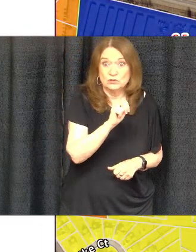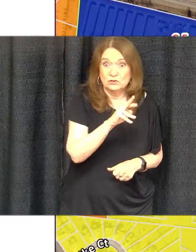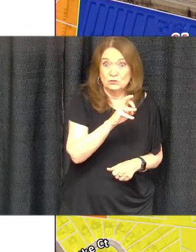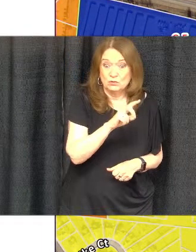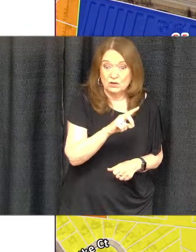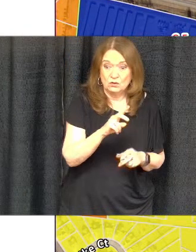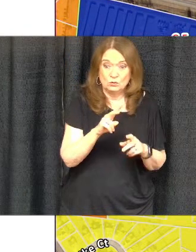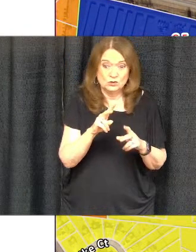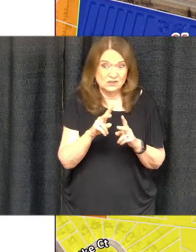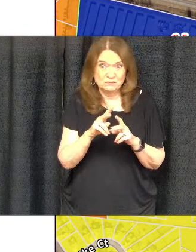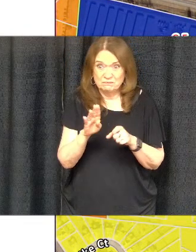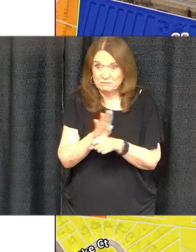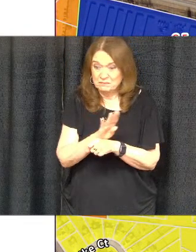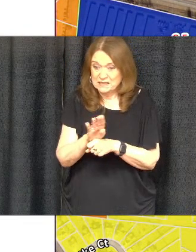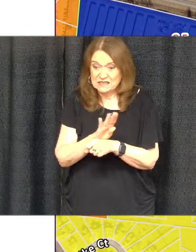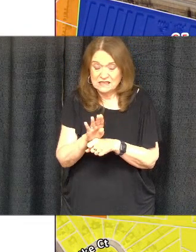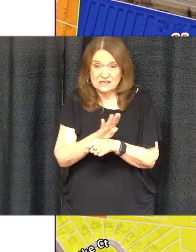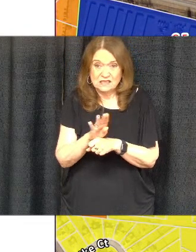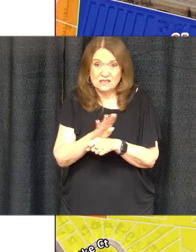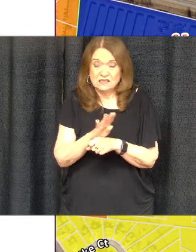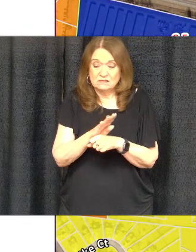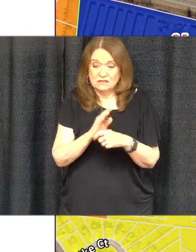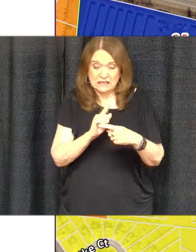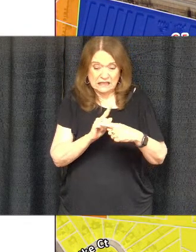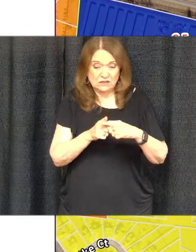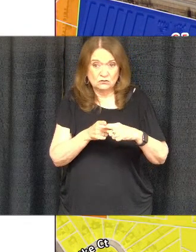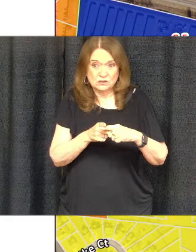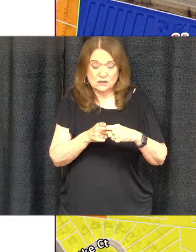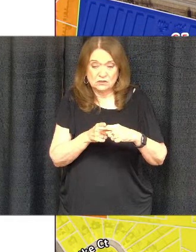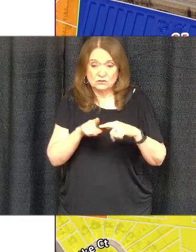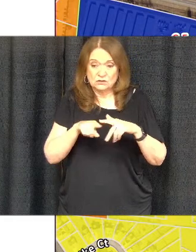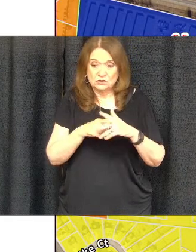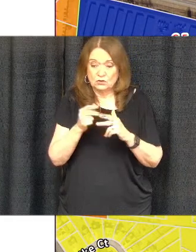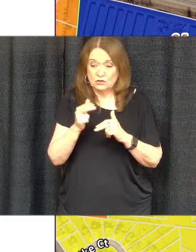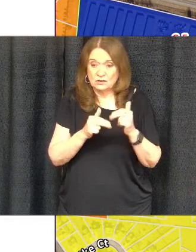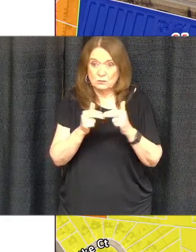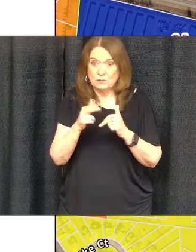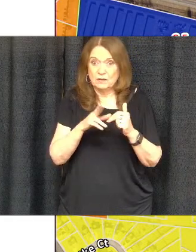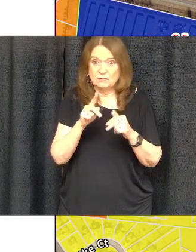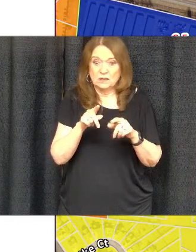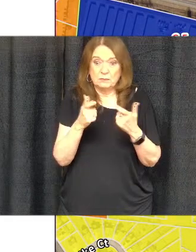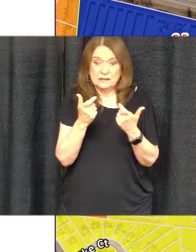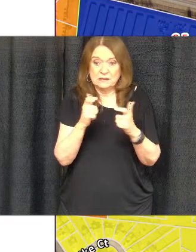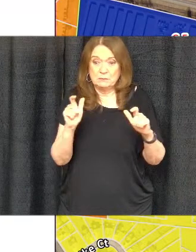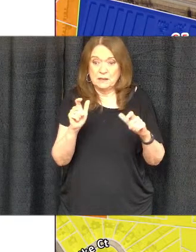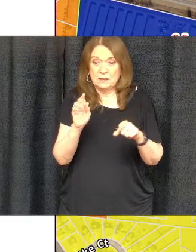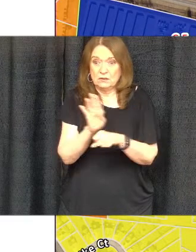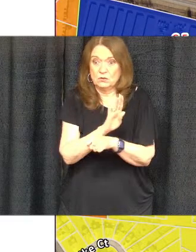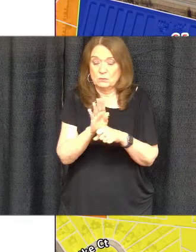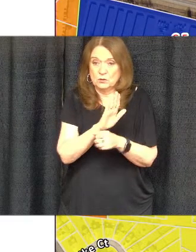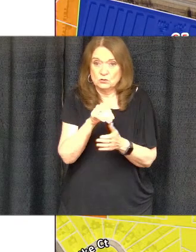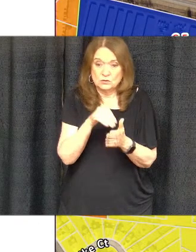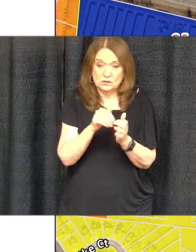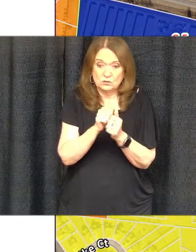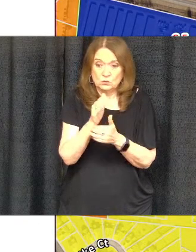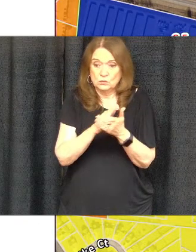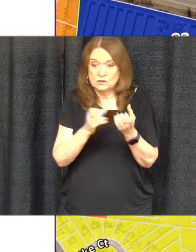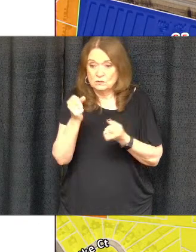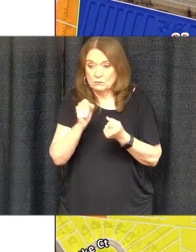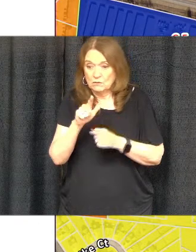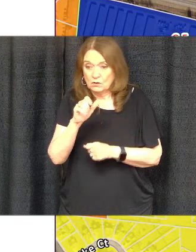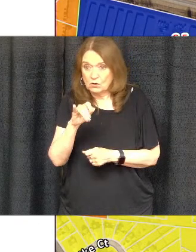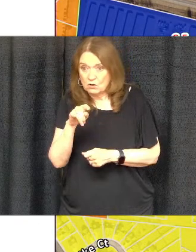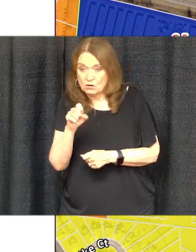busy intersection in the city is starting to build up as a very big commercial center with some car lots, the